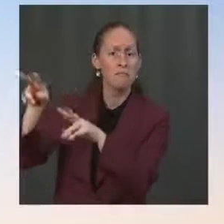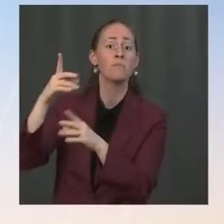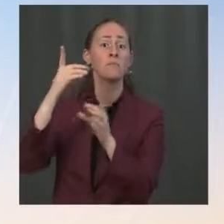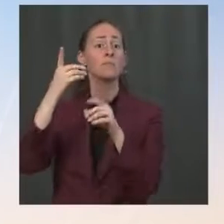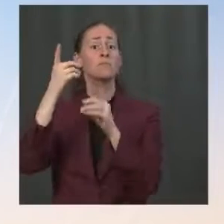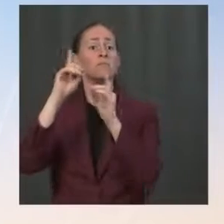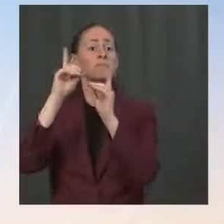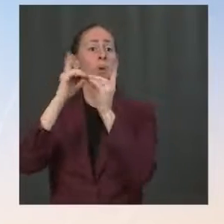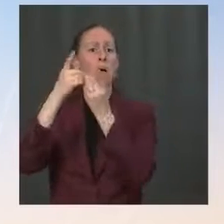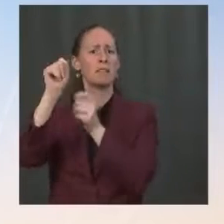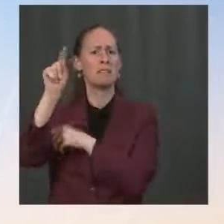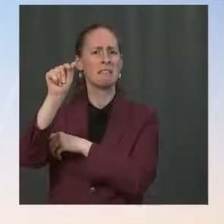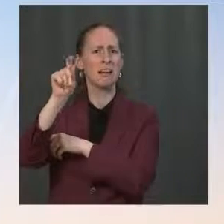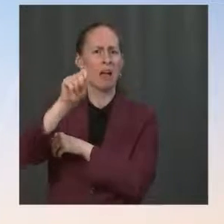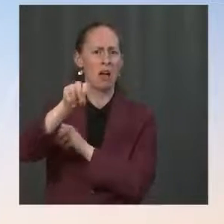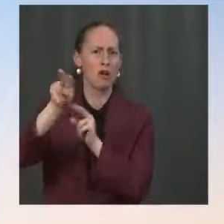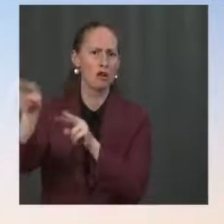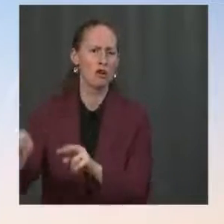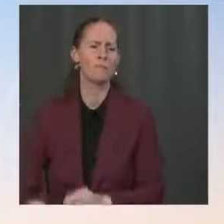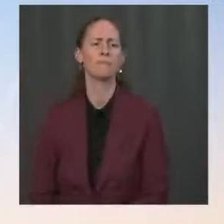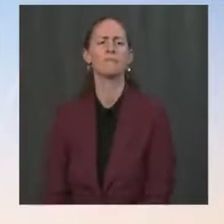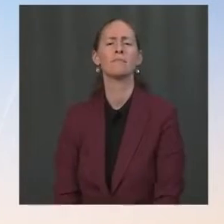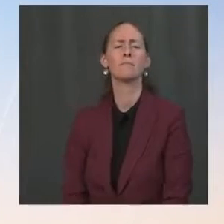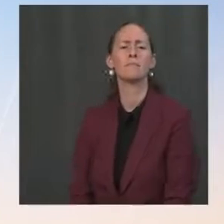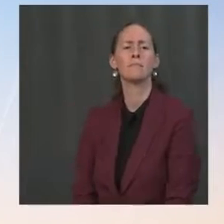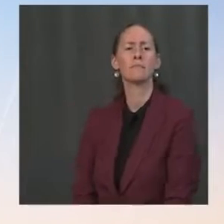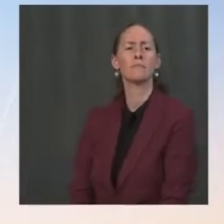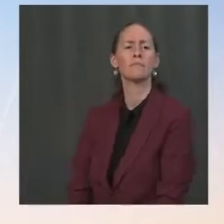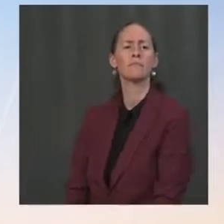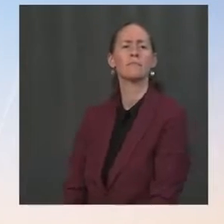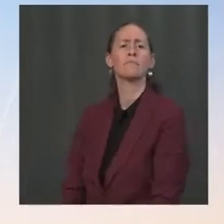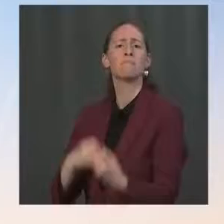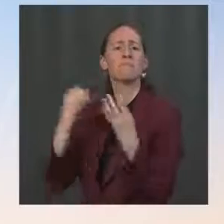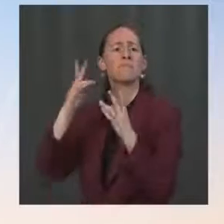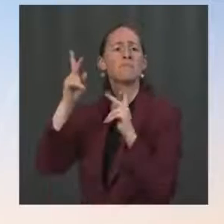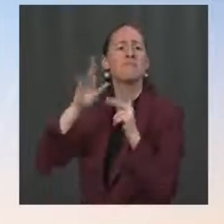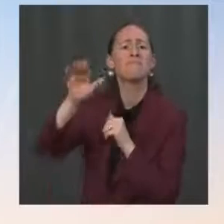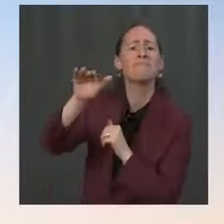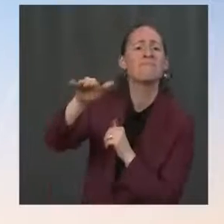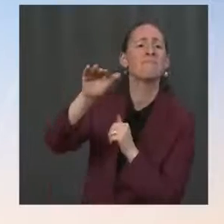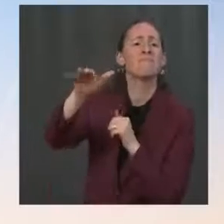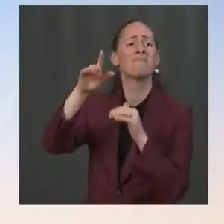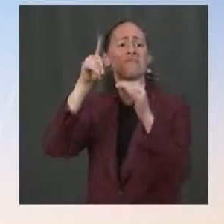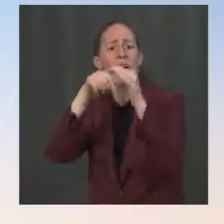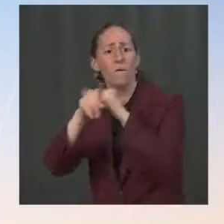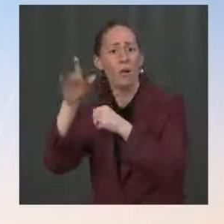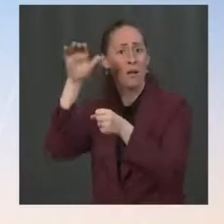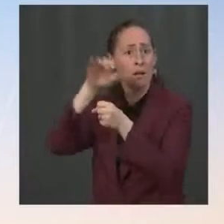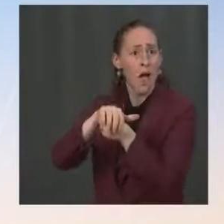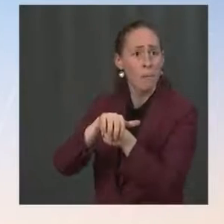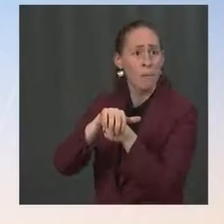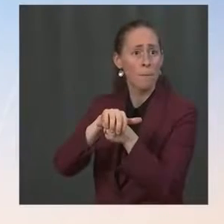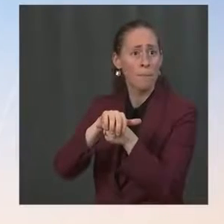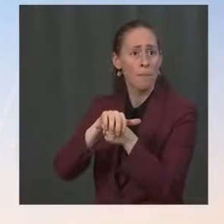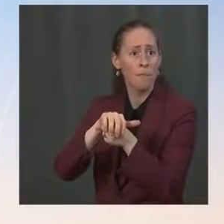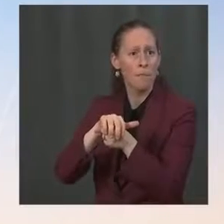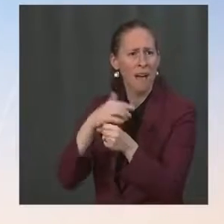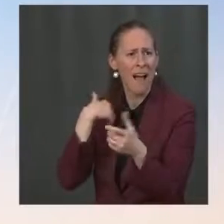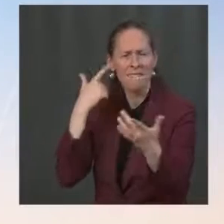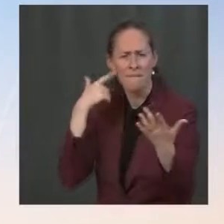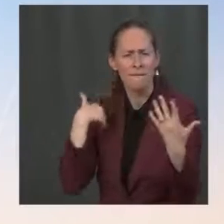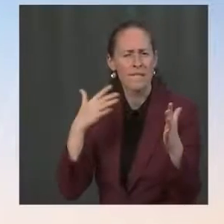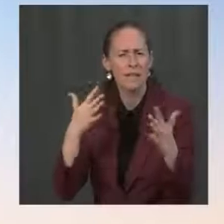are calling on Biden to raise the refugee cap to at least 200,000. I think I just answered this question. Oh, another